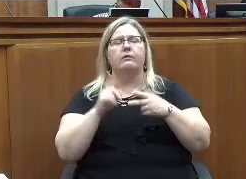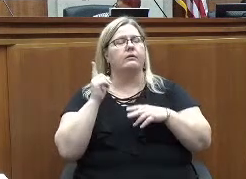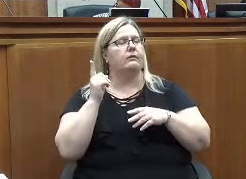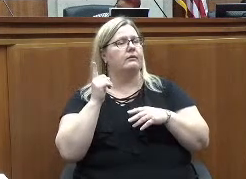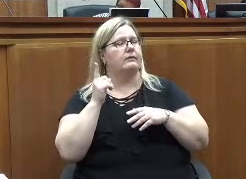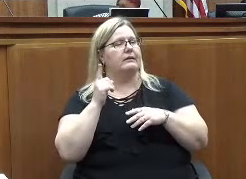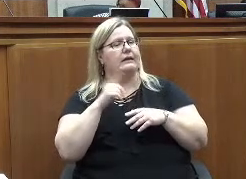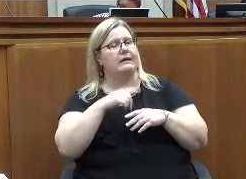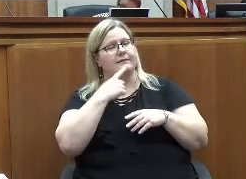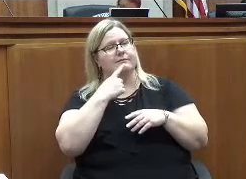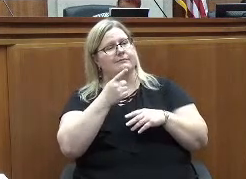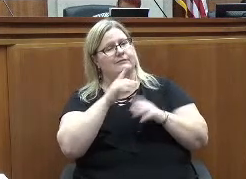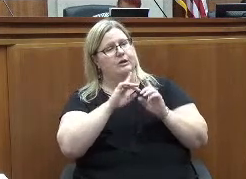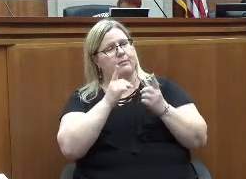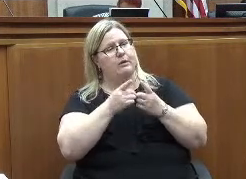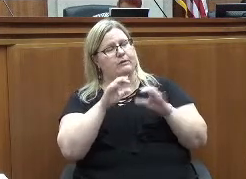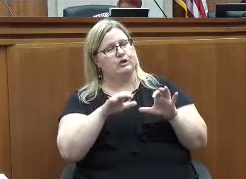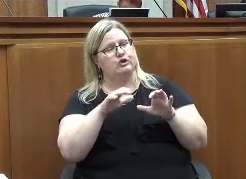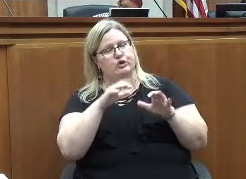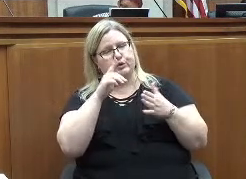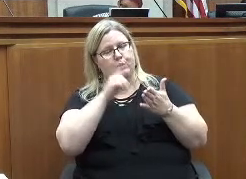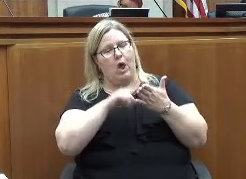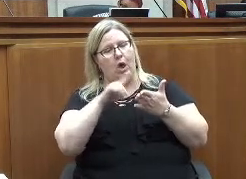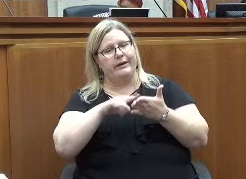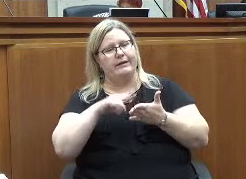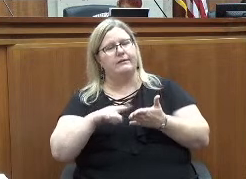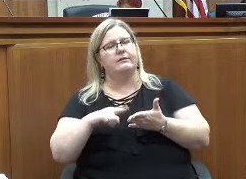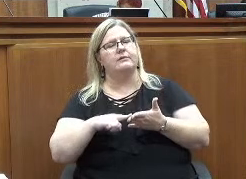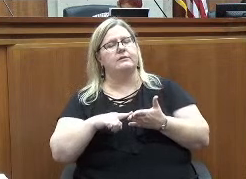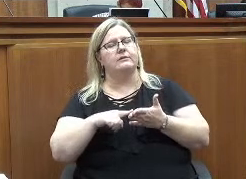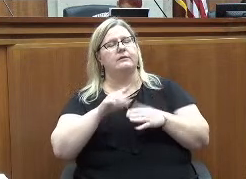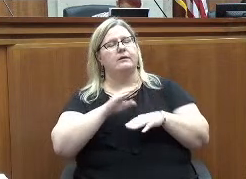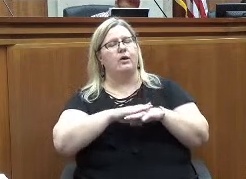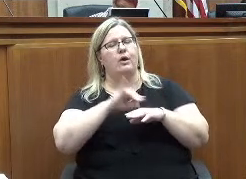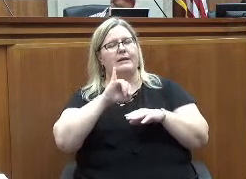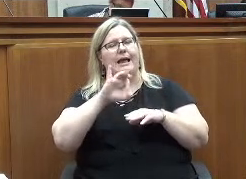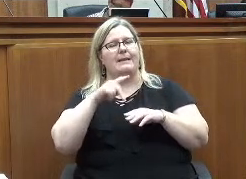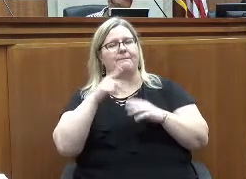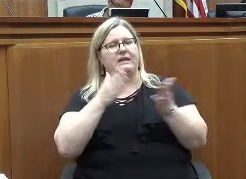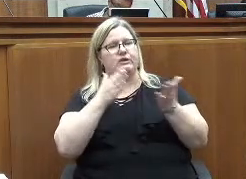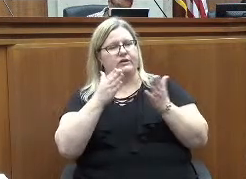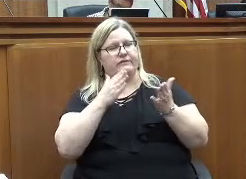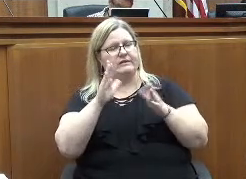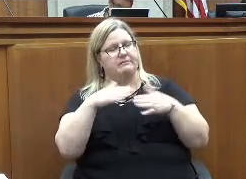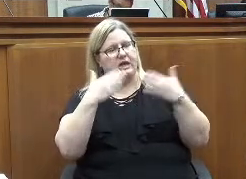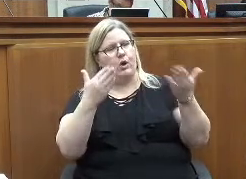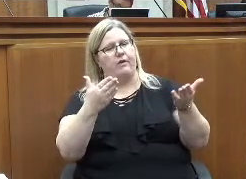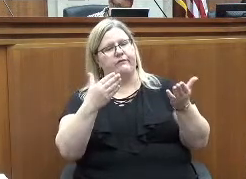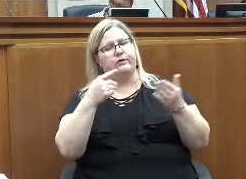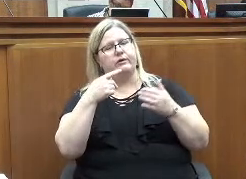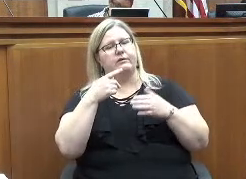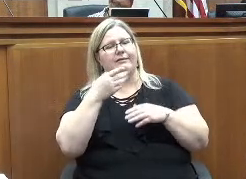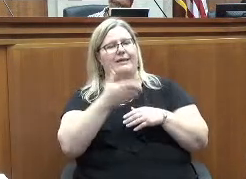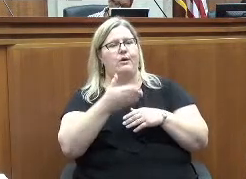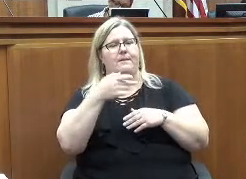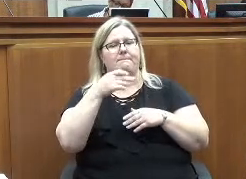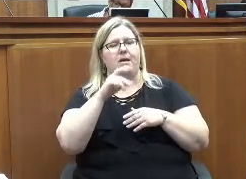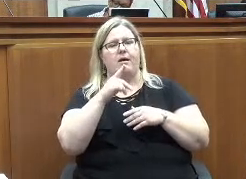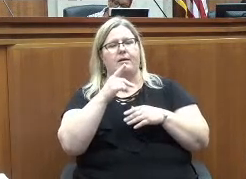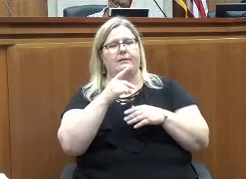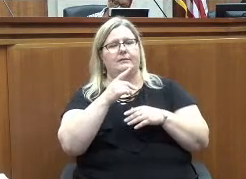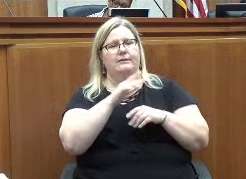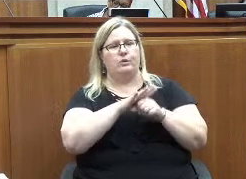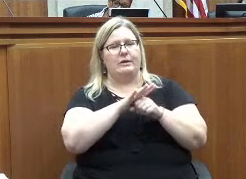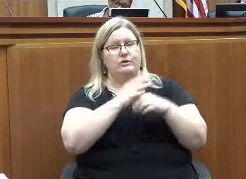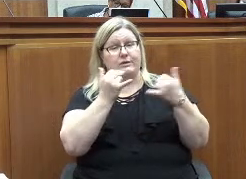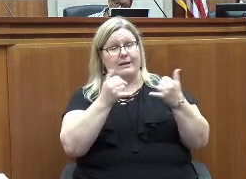directing the department to do an audit of IEP services being offered at pod sites right now, so